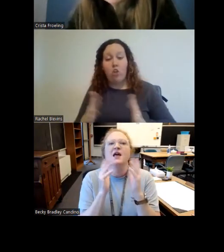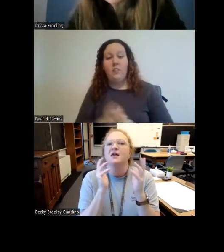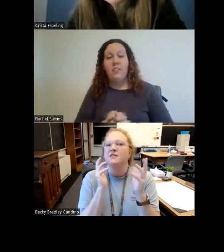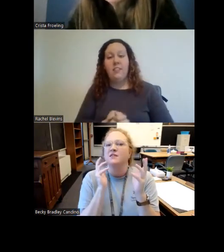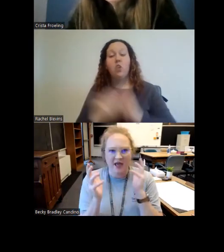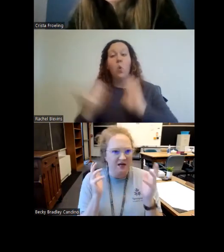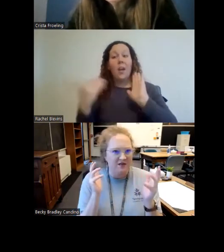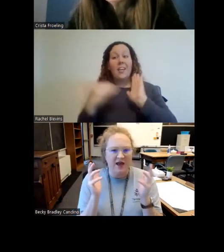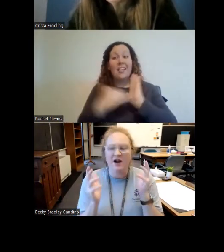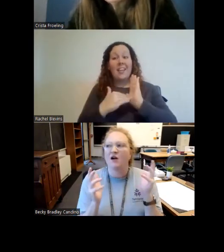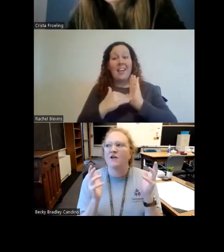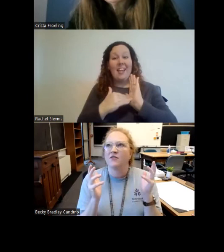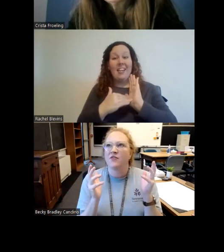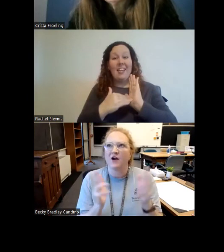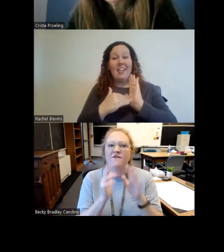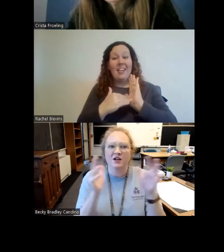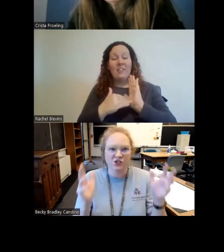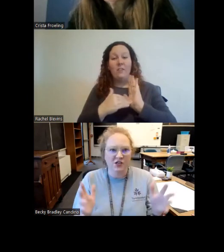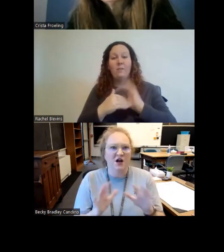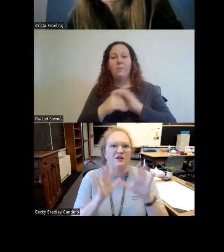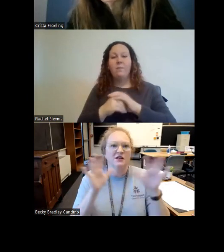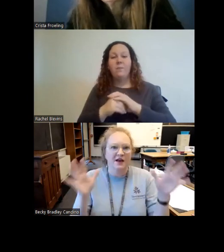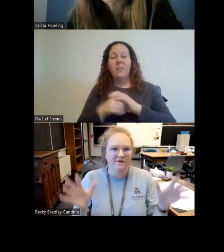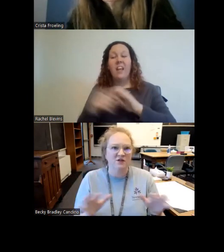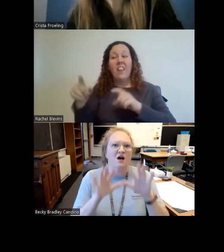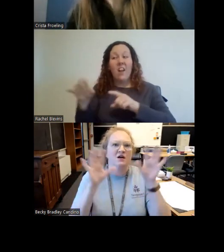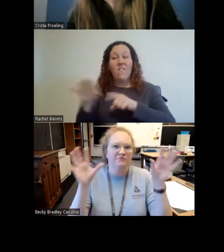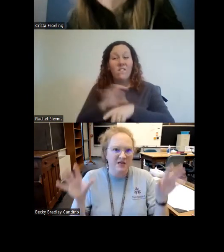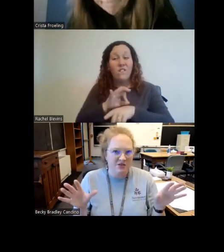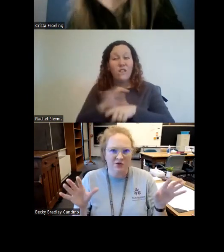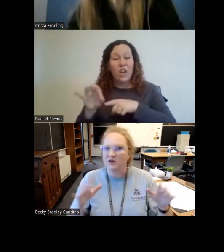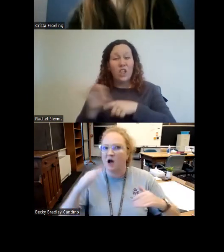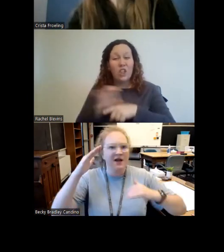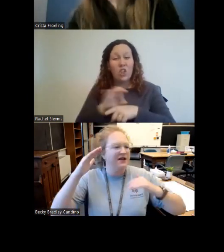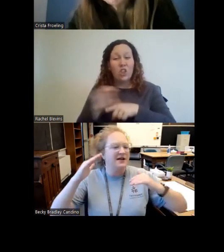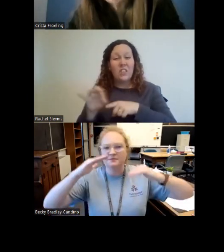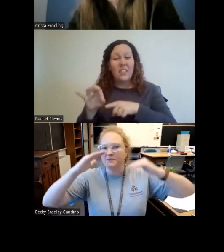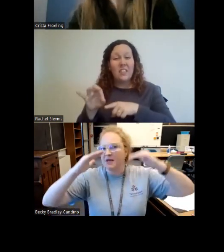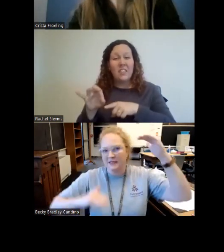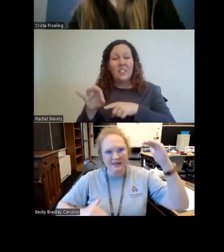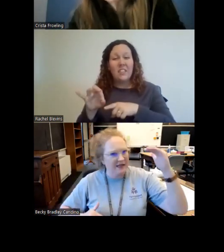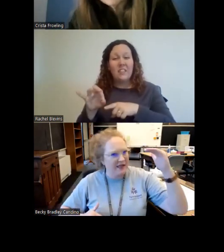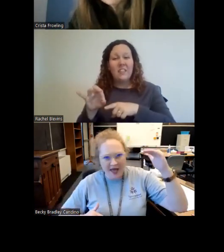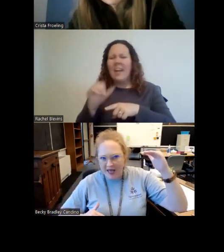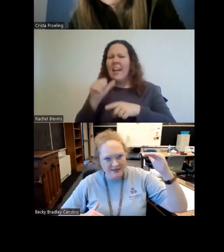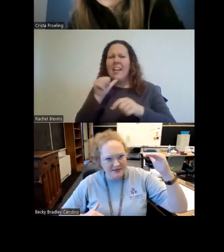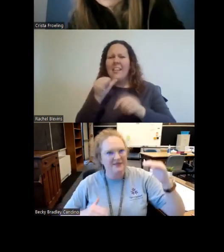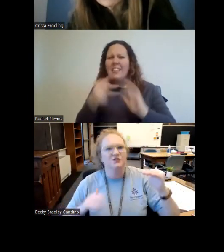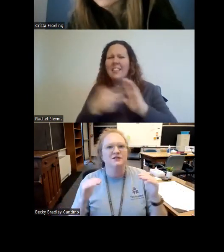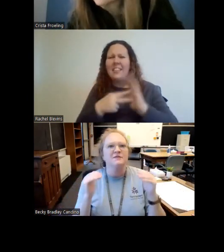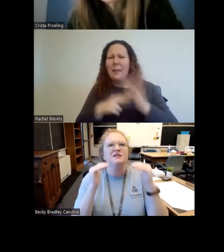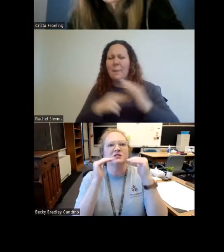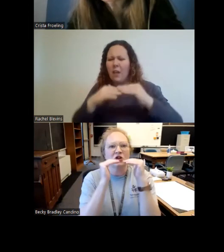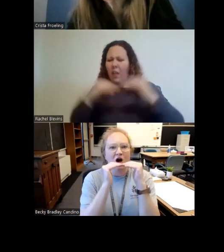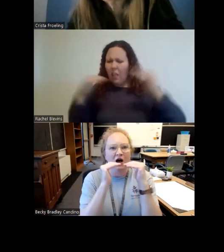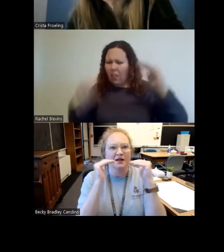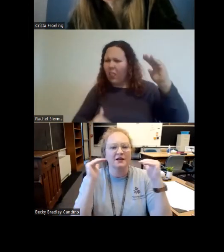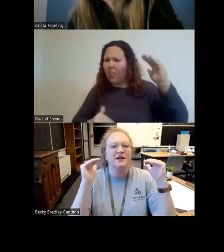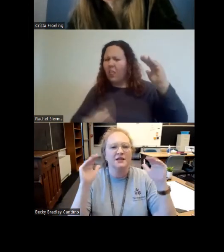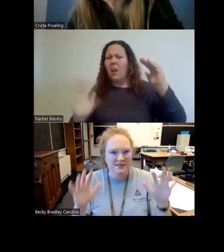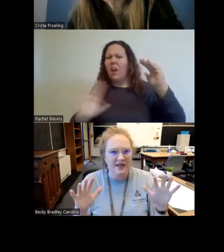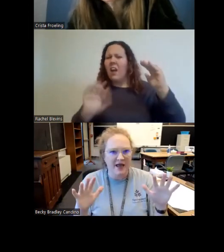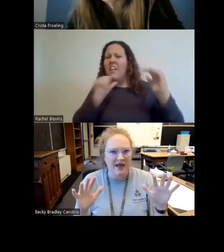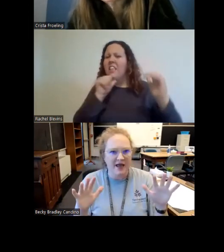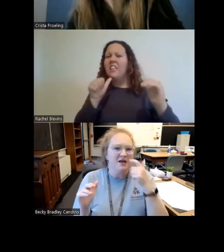that they are functioning on a level not commensurate. It doesn't mean less, it just means not